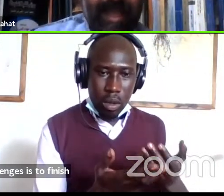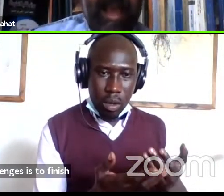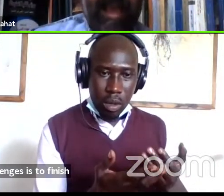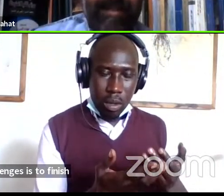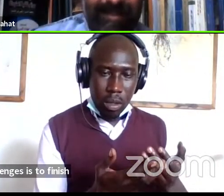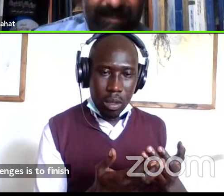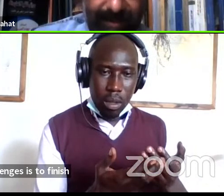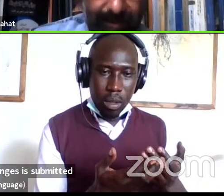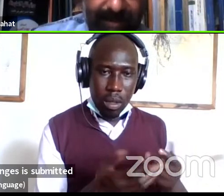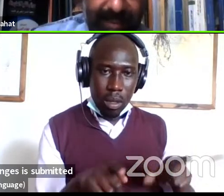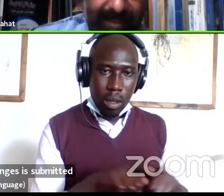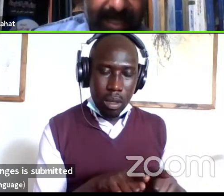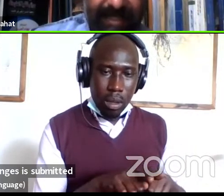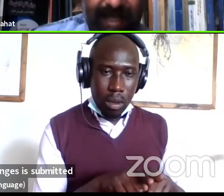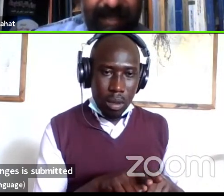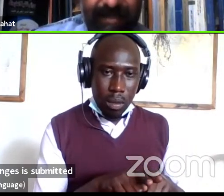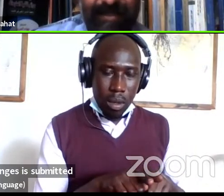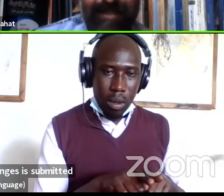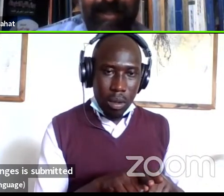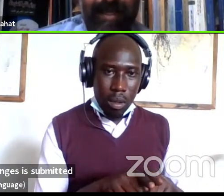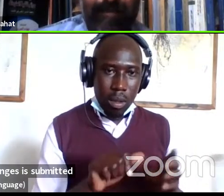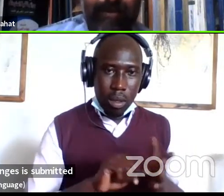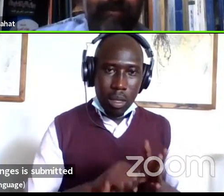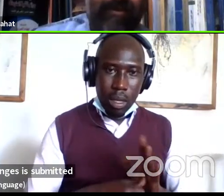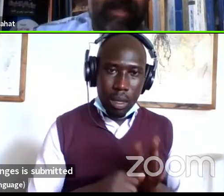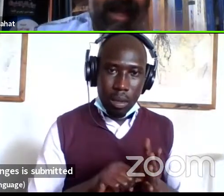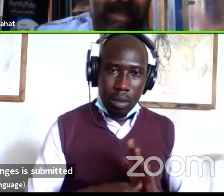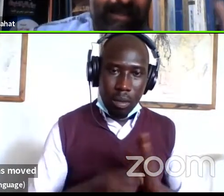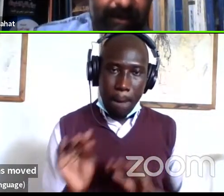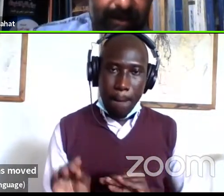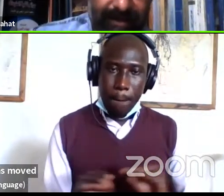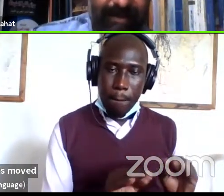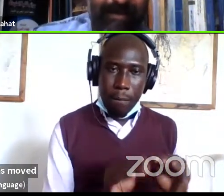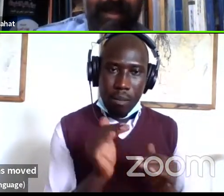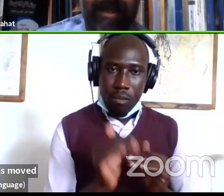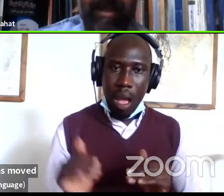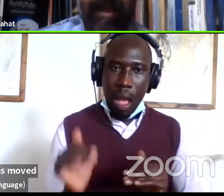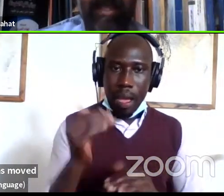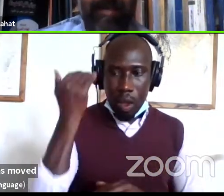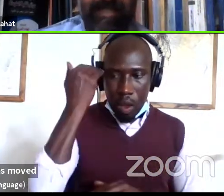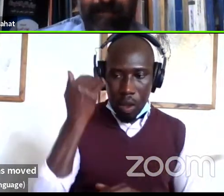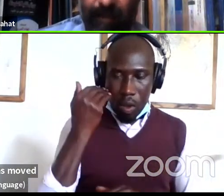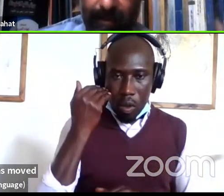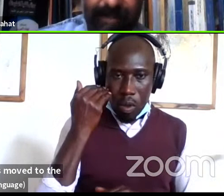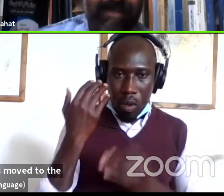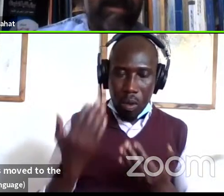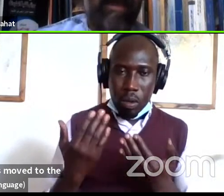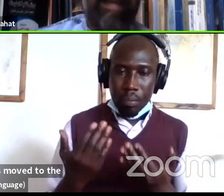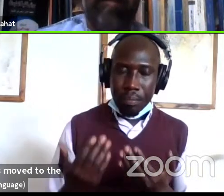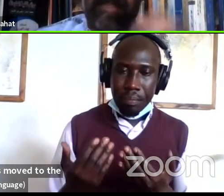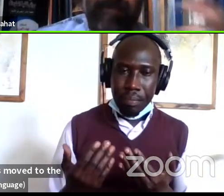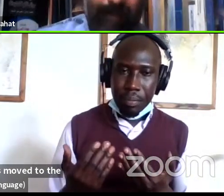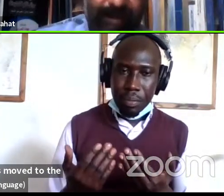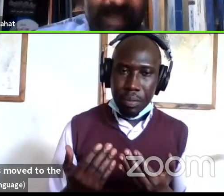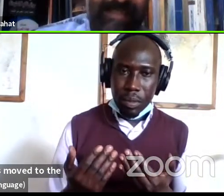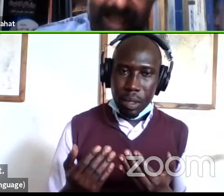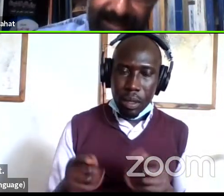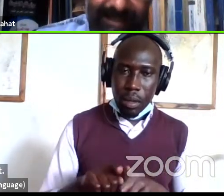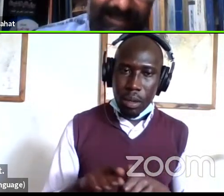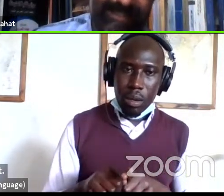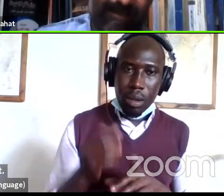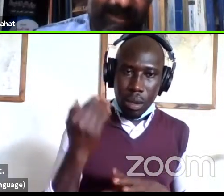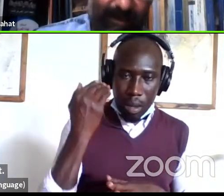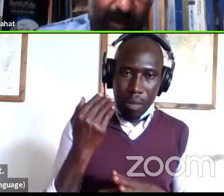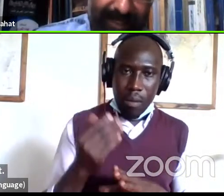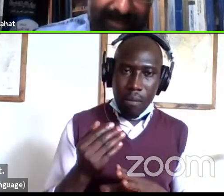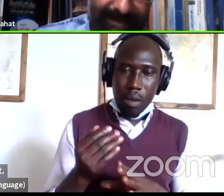decision, and the case has moved to the higher court, the high administrative court. High administrative court has